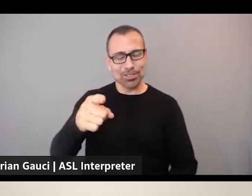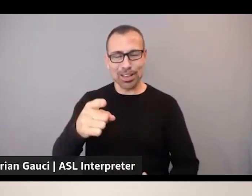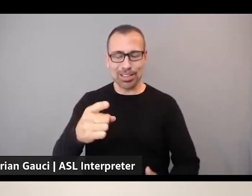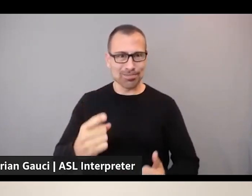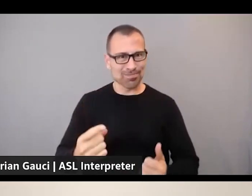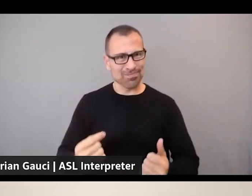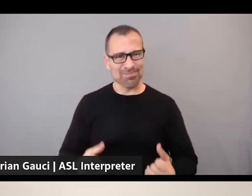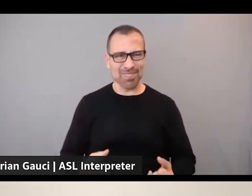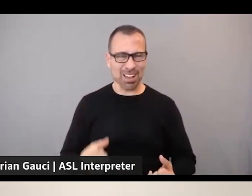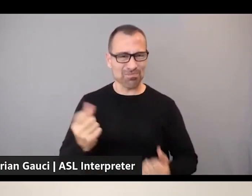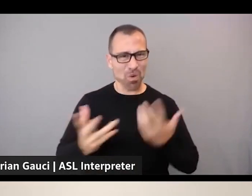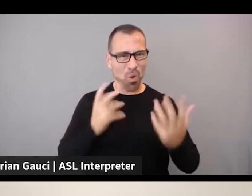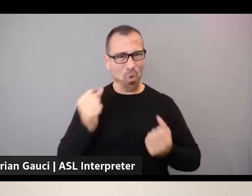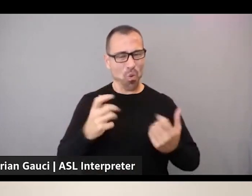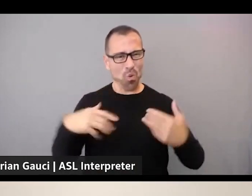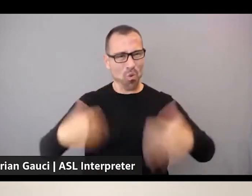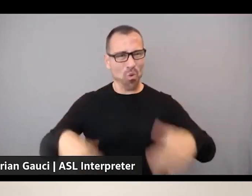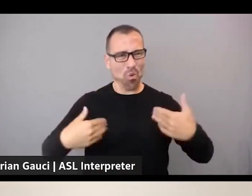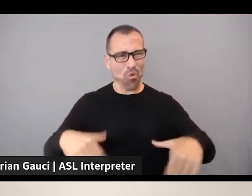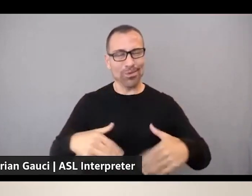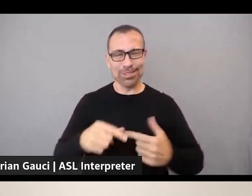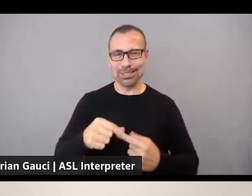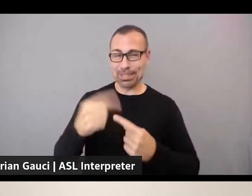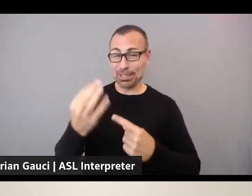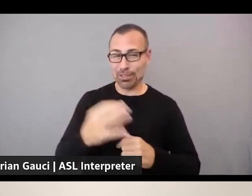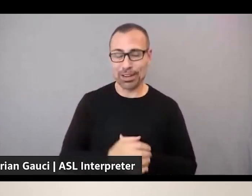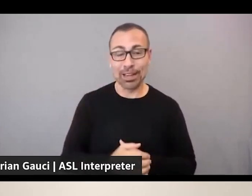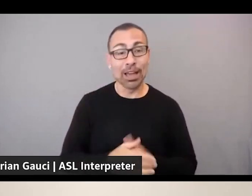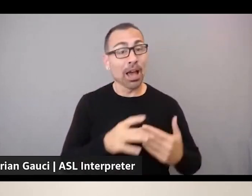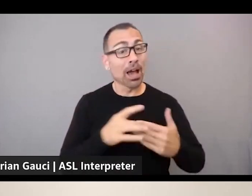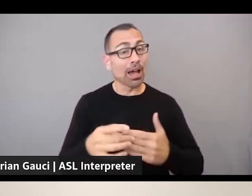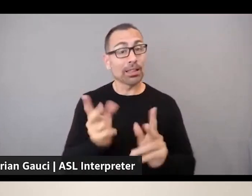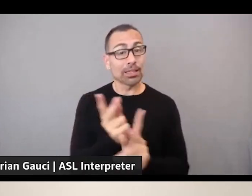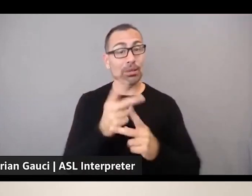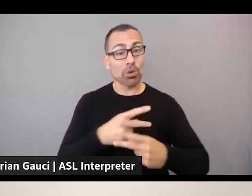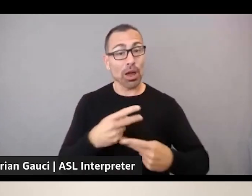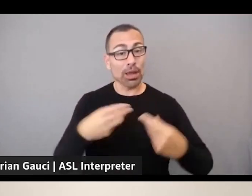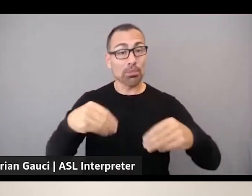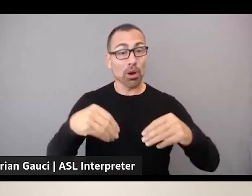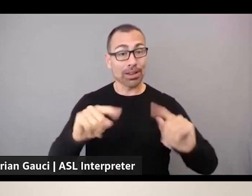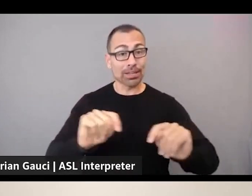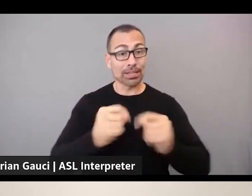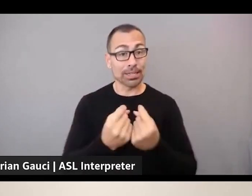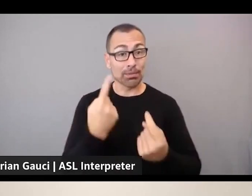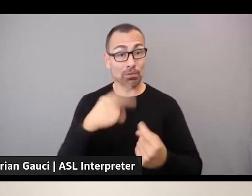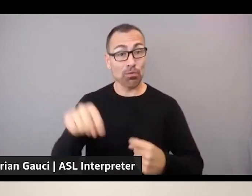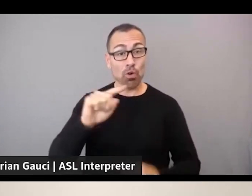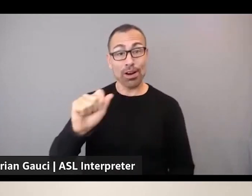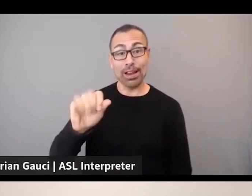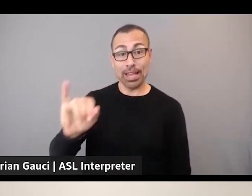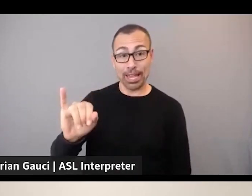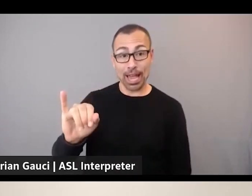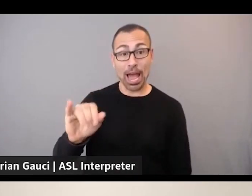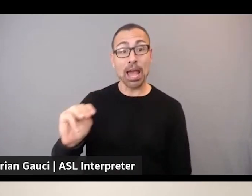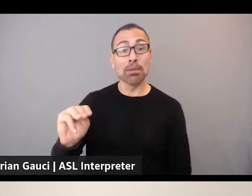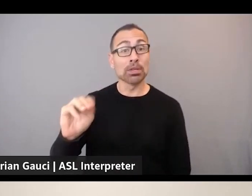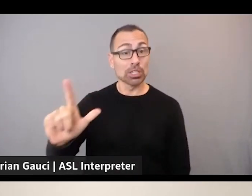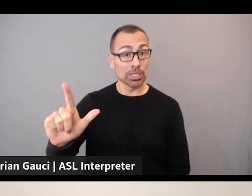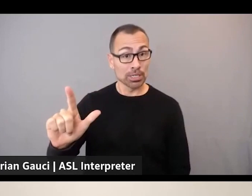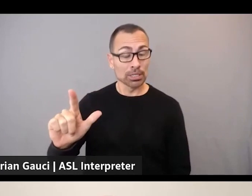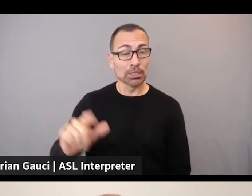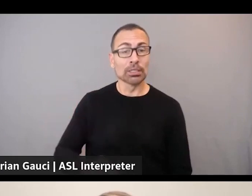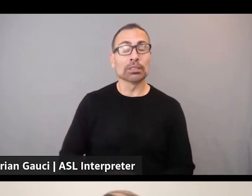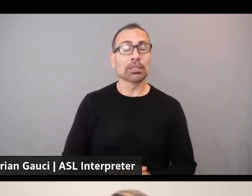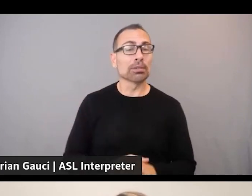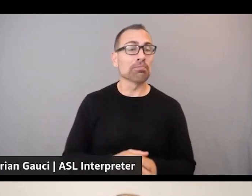I lead the product marketing team for AI and machine learning, or ML. And we focus on really helping all